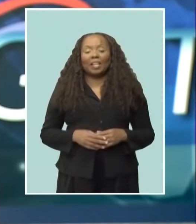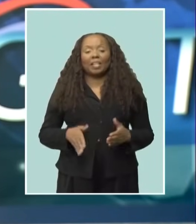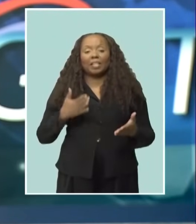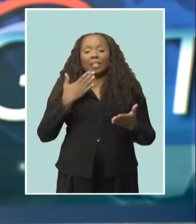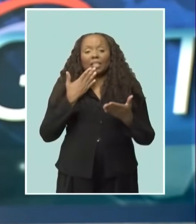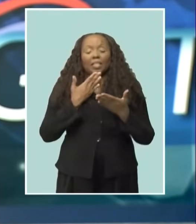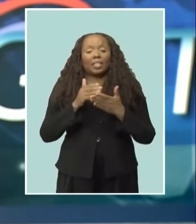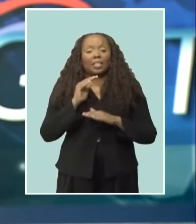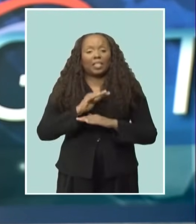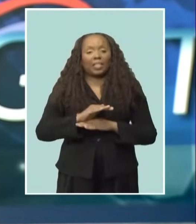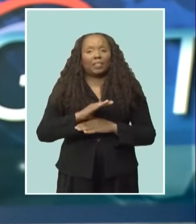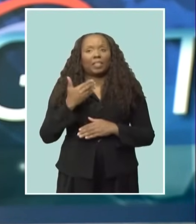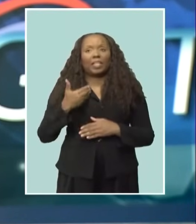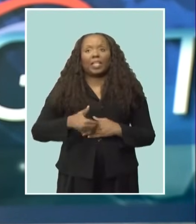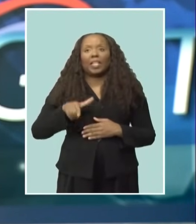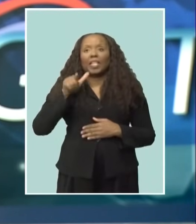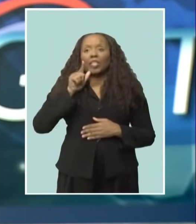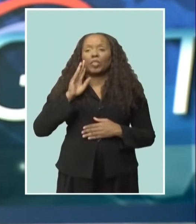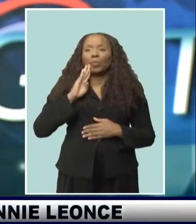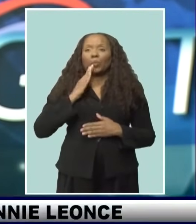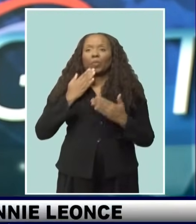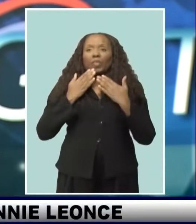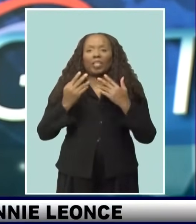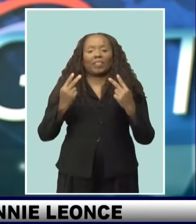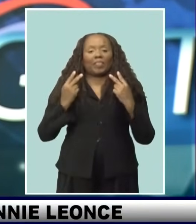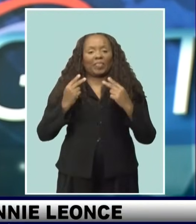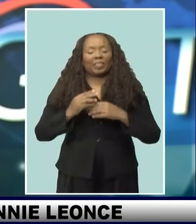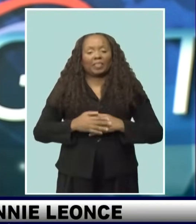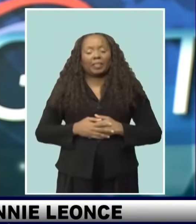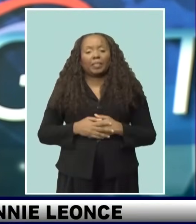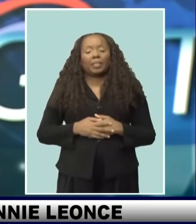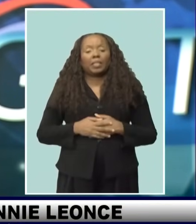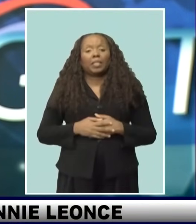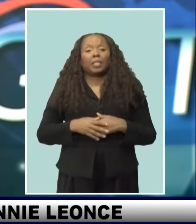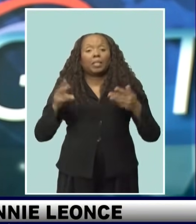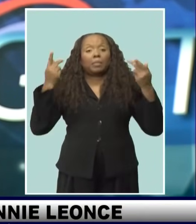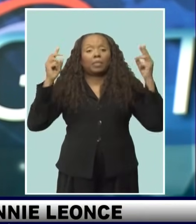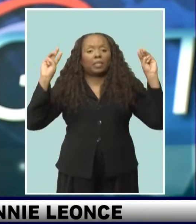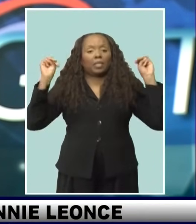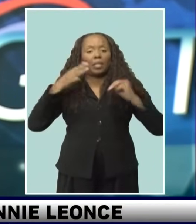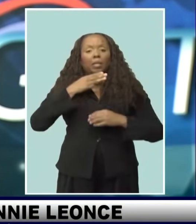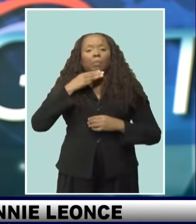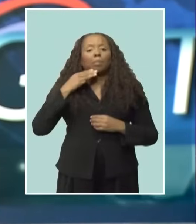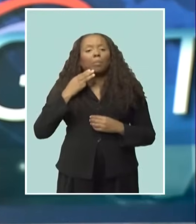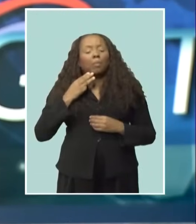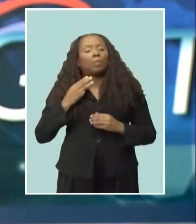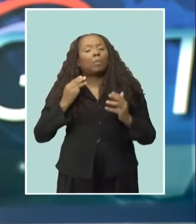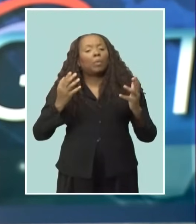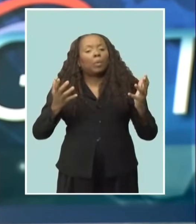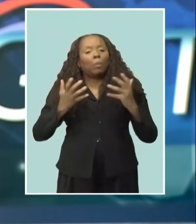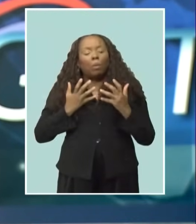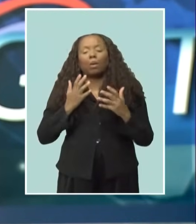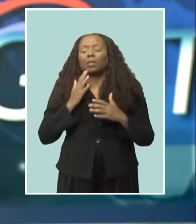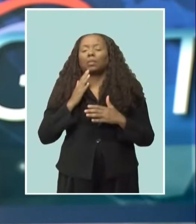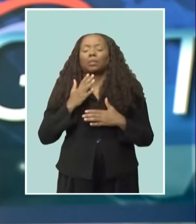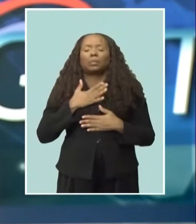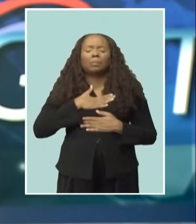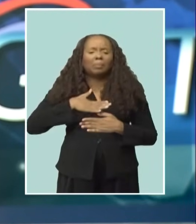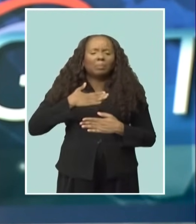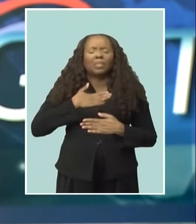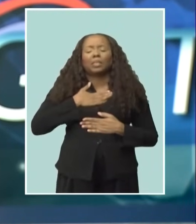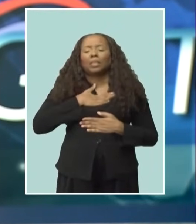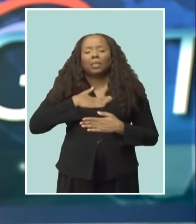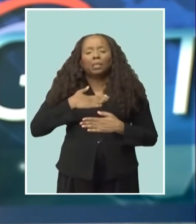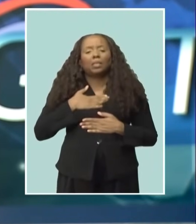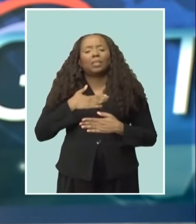Very good evening to you. I'm Lisa Broom. Thank you so much for tuning in. In our top story tonight, Prime Minister Mia Amor-Motley is